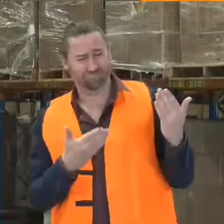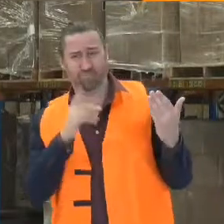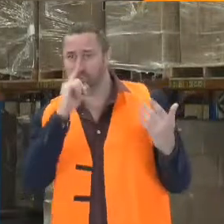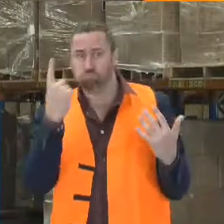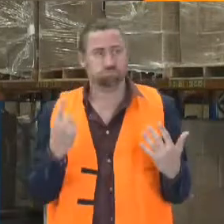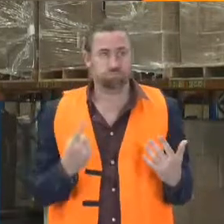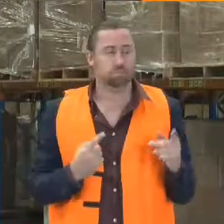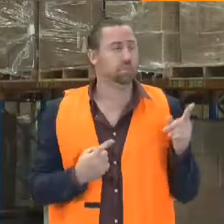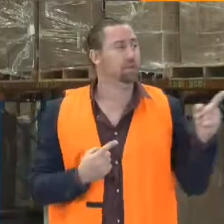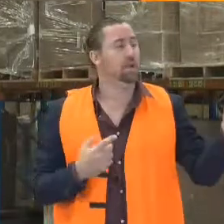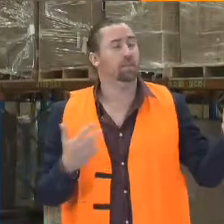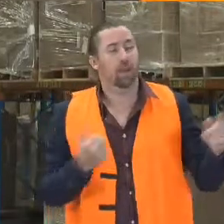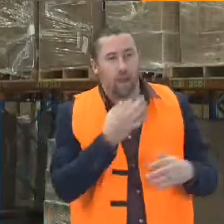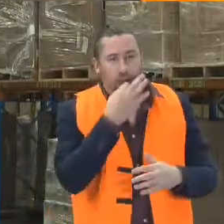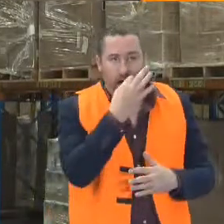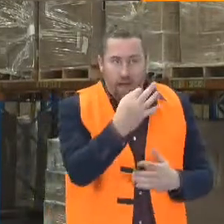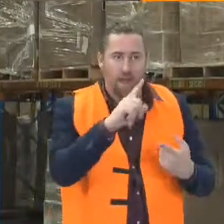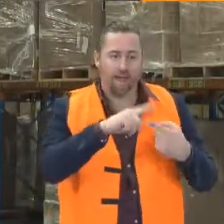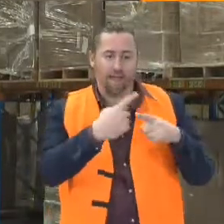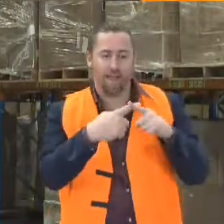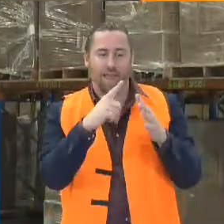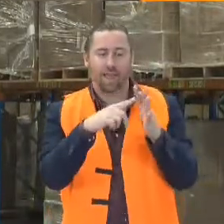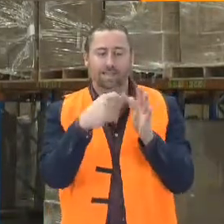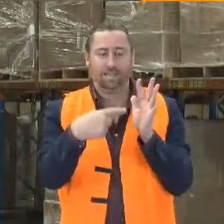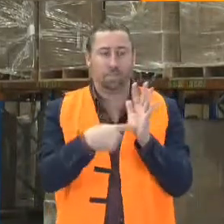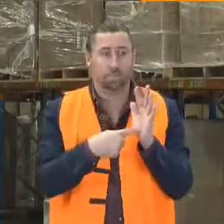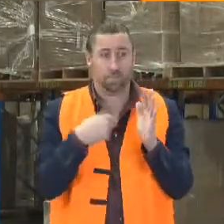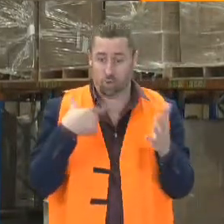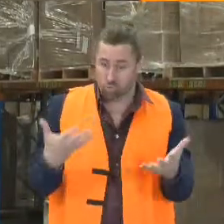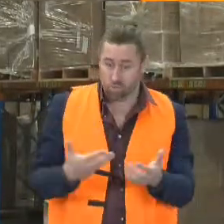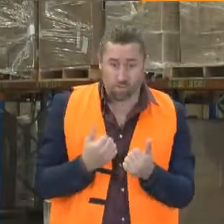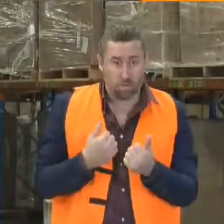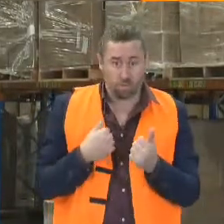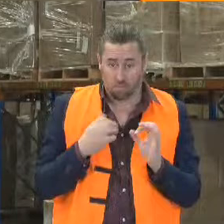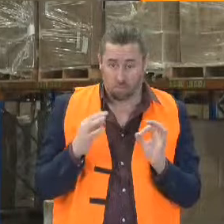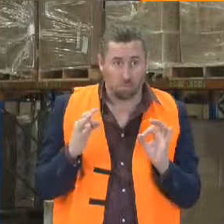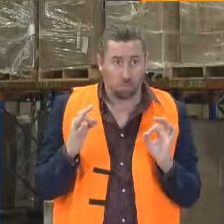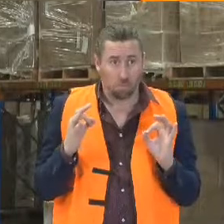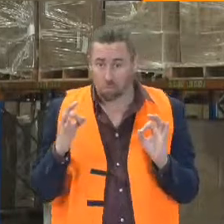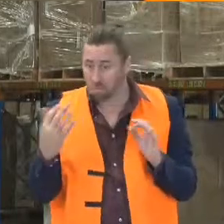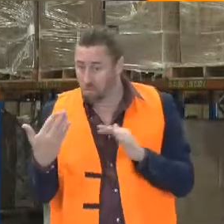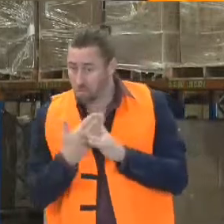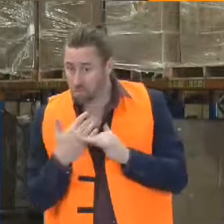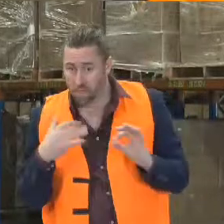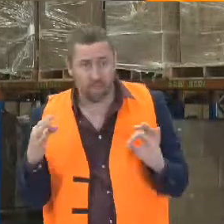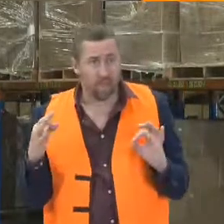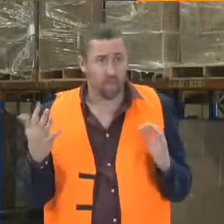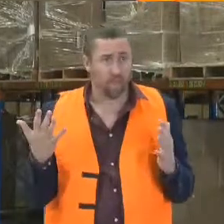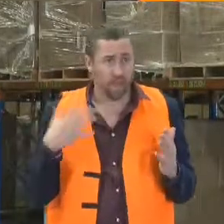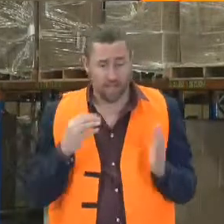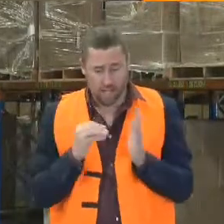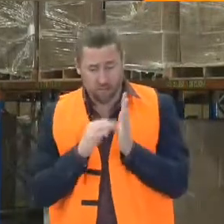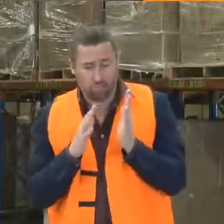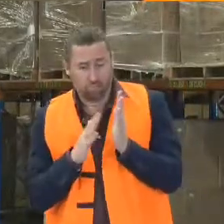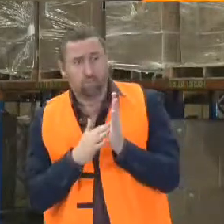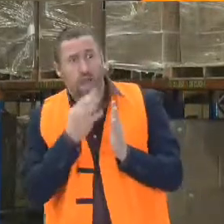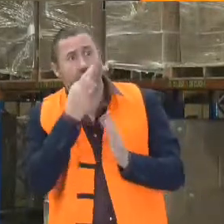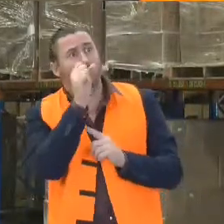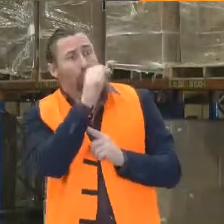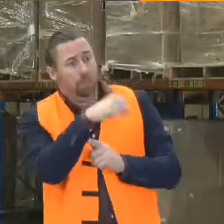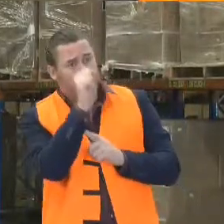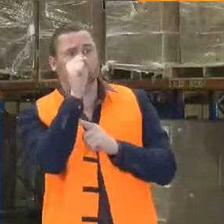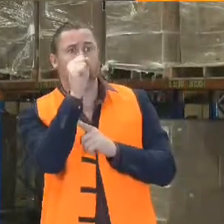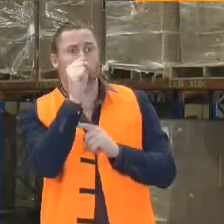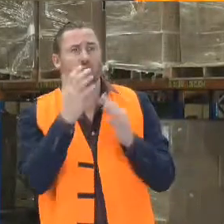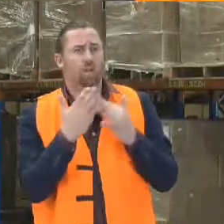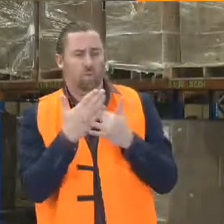need to put in an exemption and there has not been any refusal. So they just need to put an exemption in through